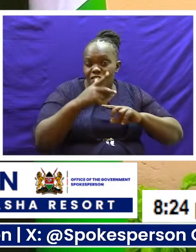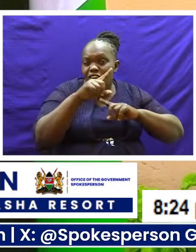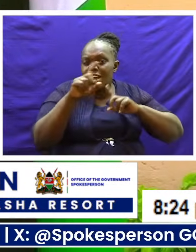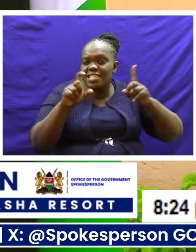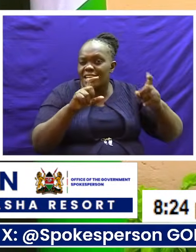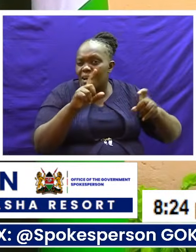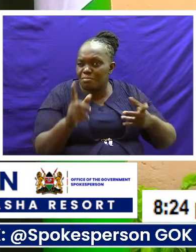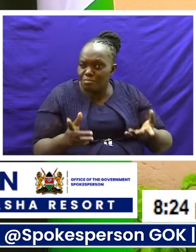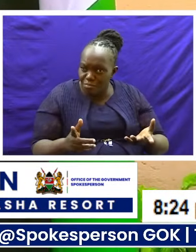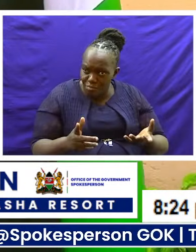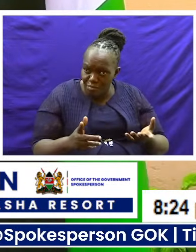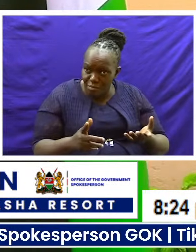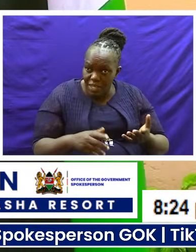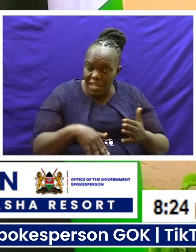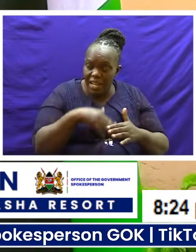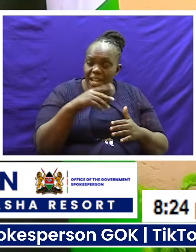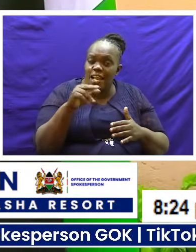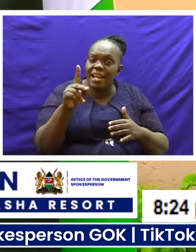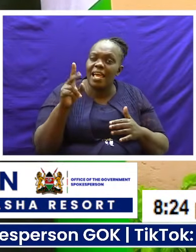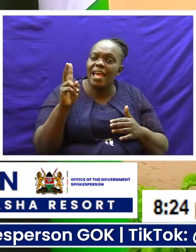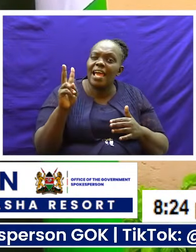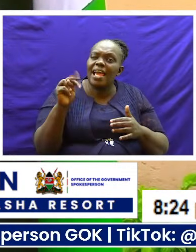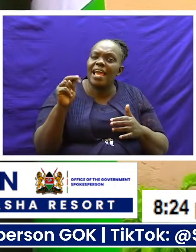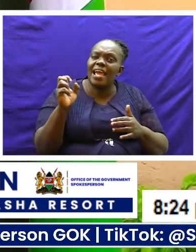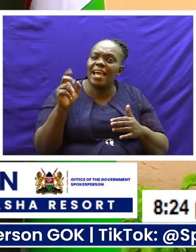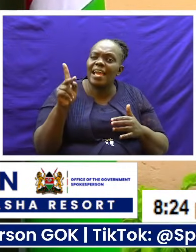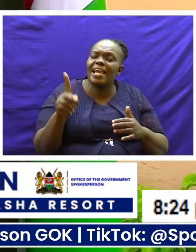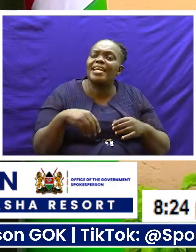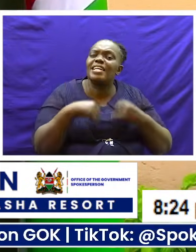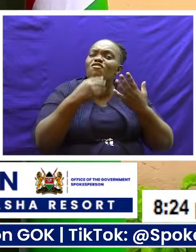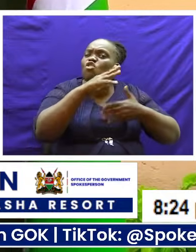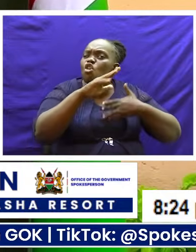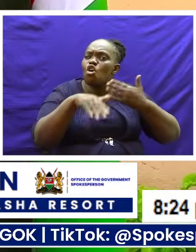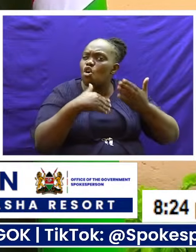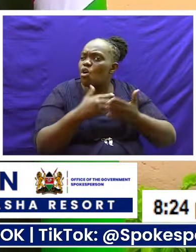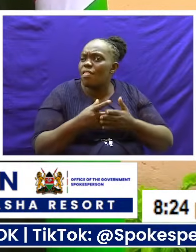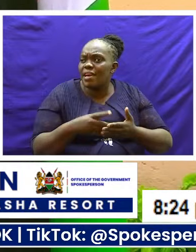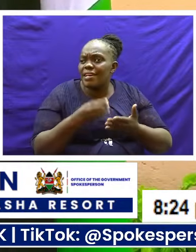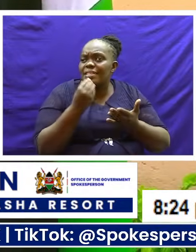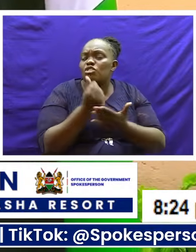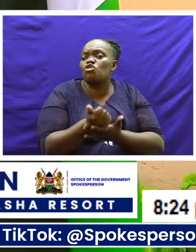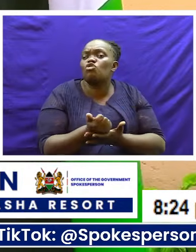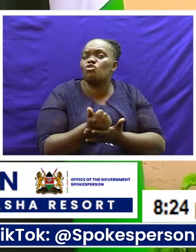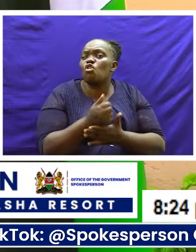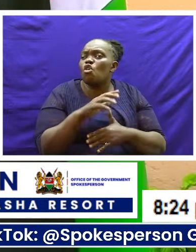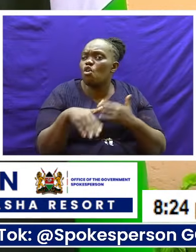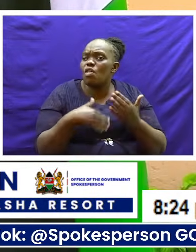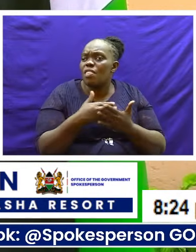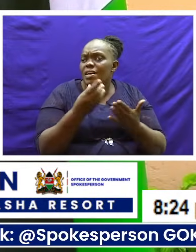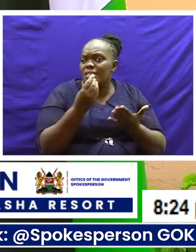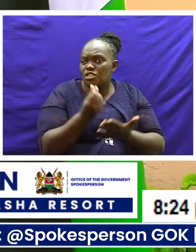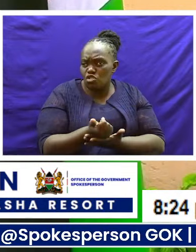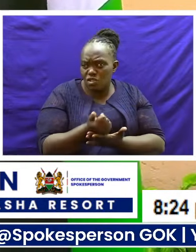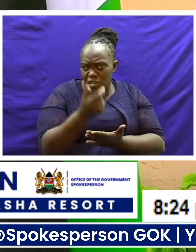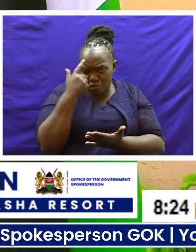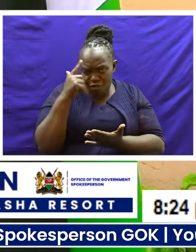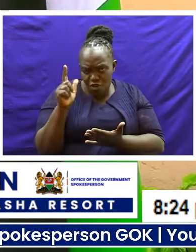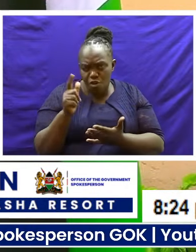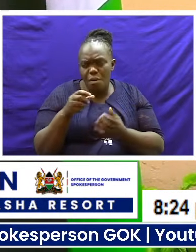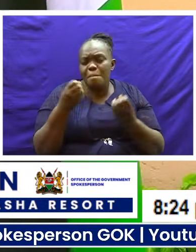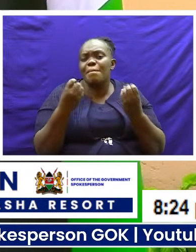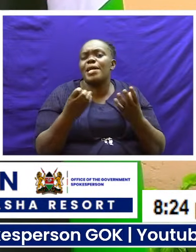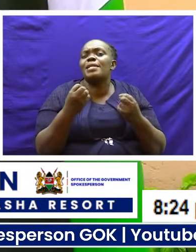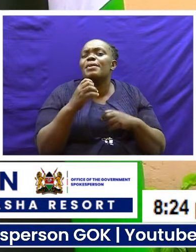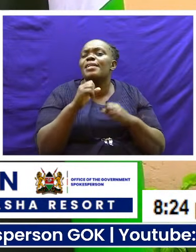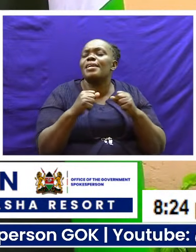Okay. And NEC gives us all the results. So we have all the results for the many years